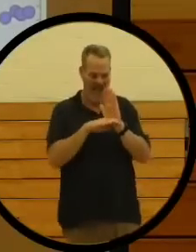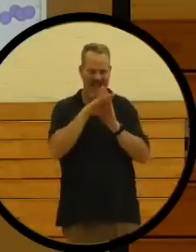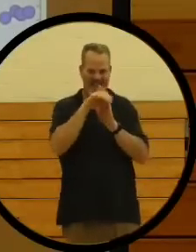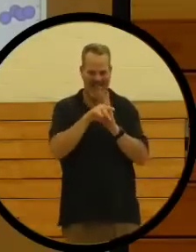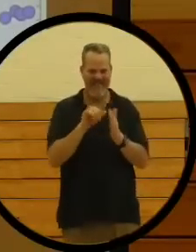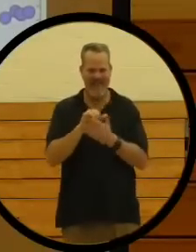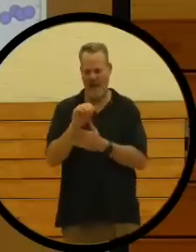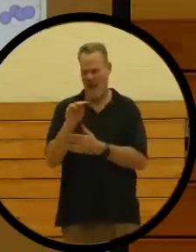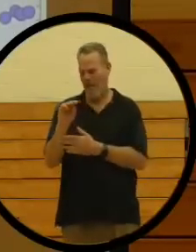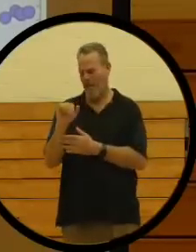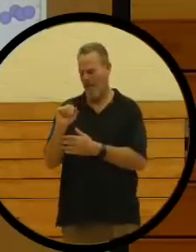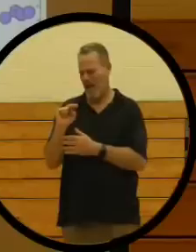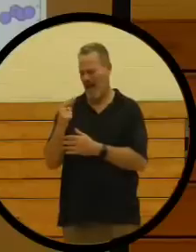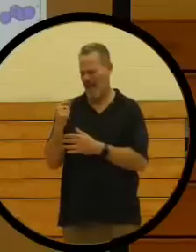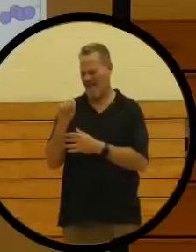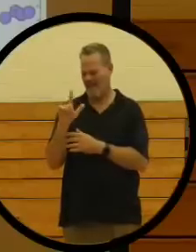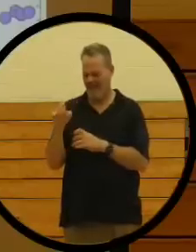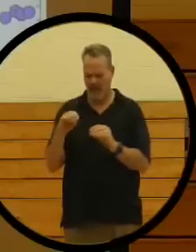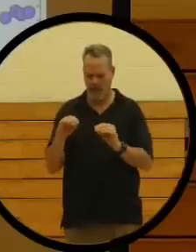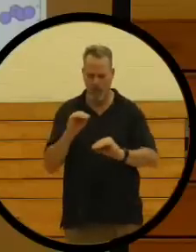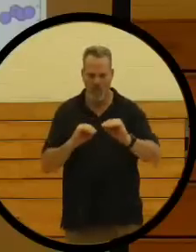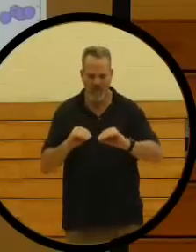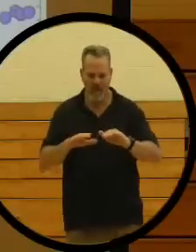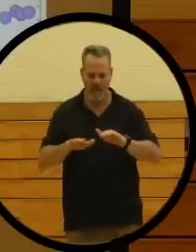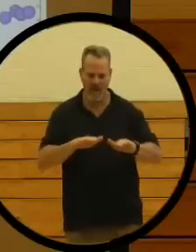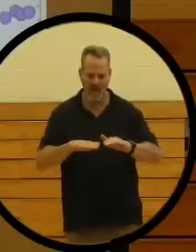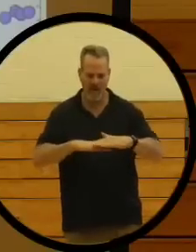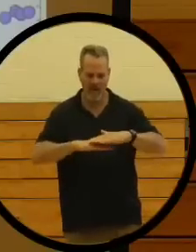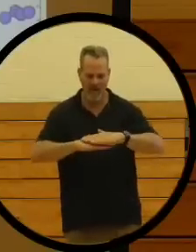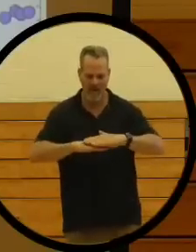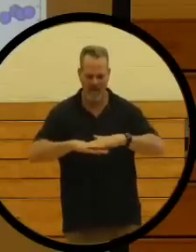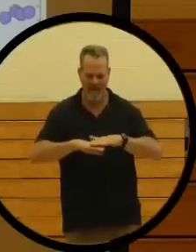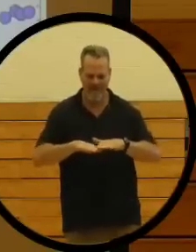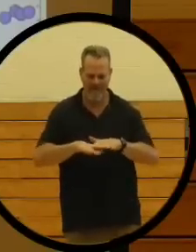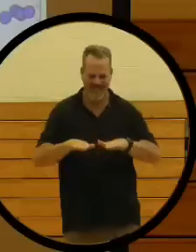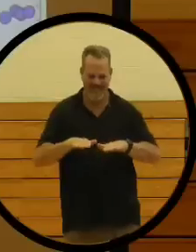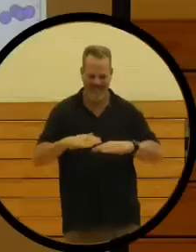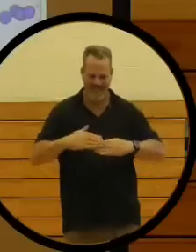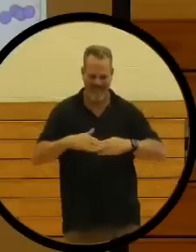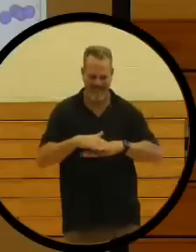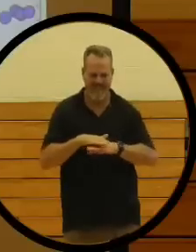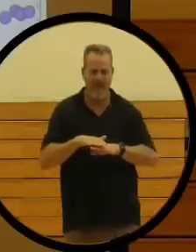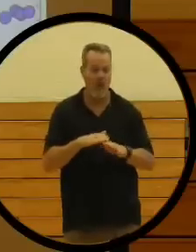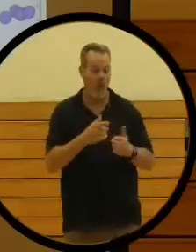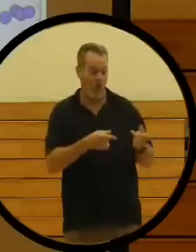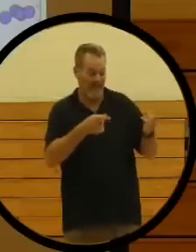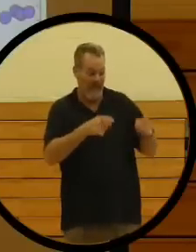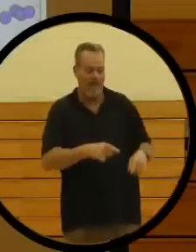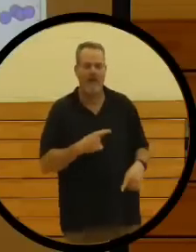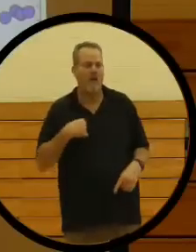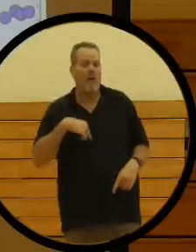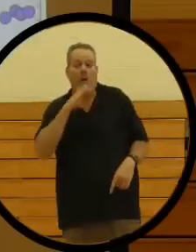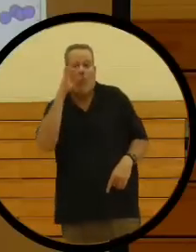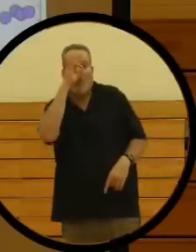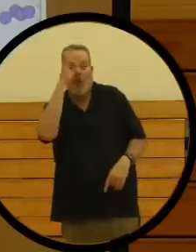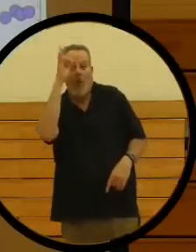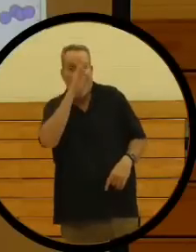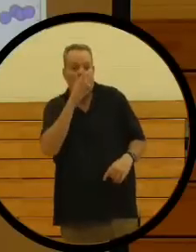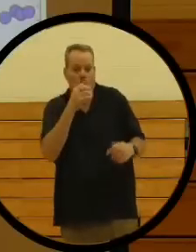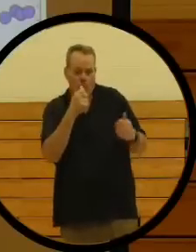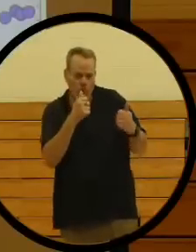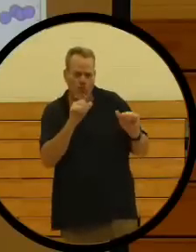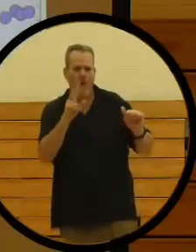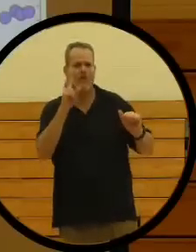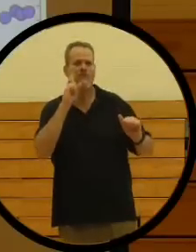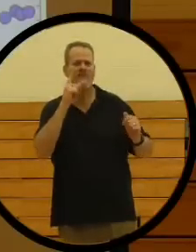that depth and adjusting. But what it's doing, we don't really know, and we hope to find out more about it. We don't think they're going to